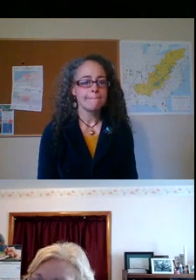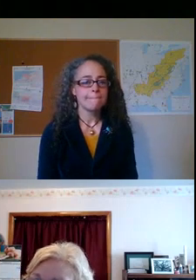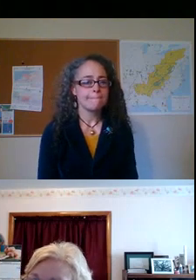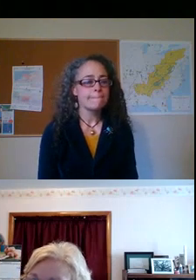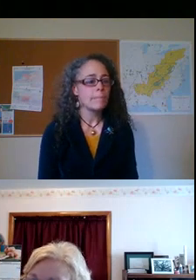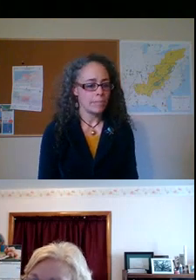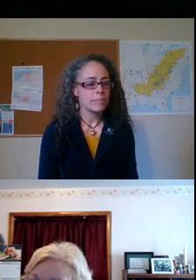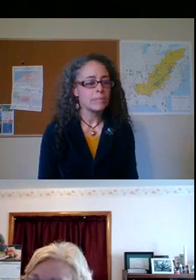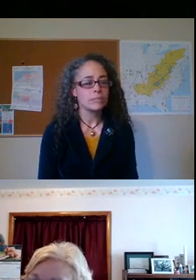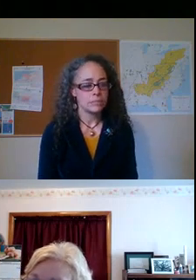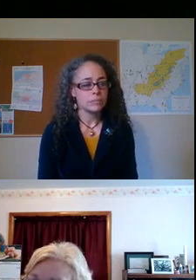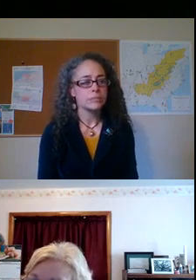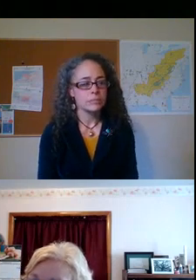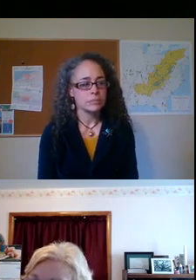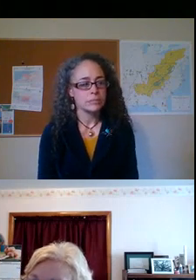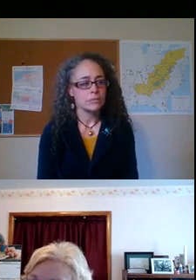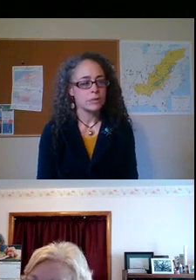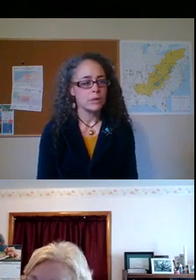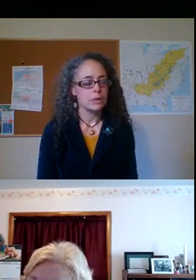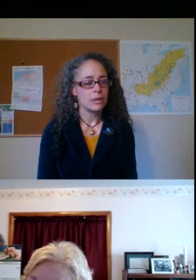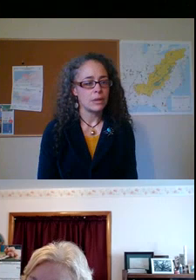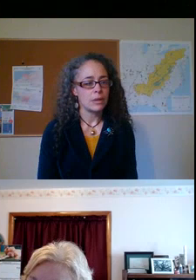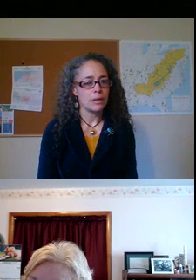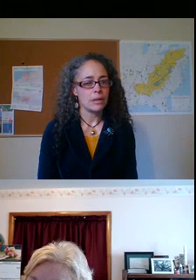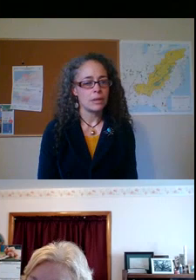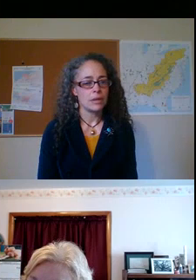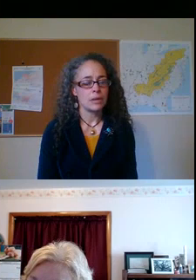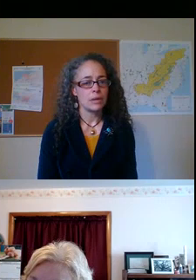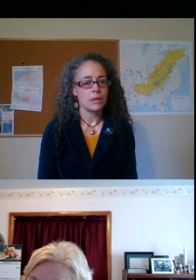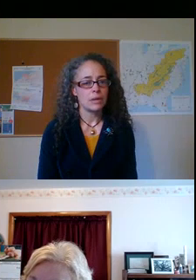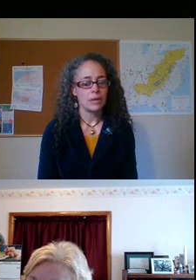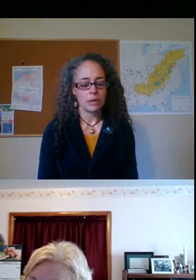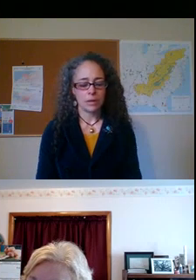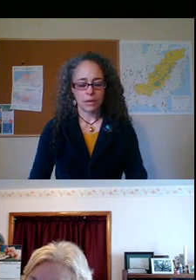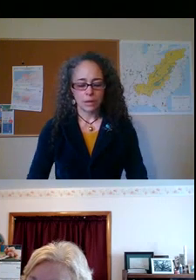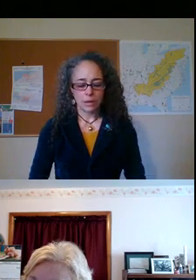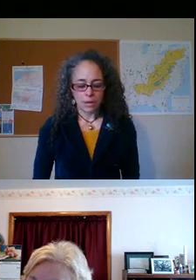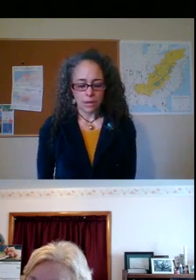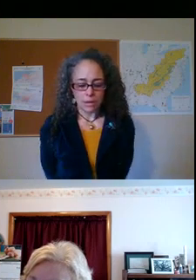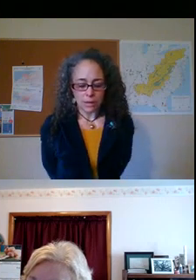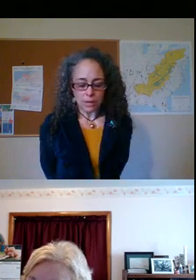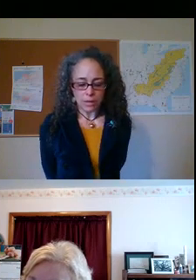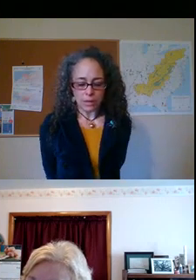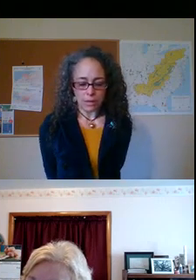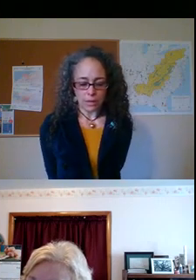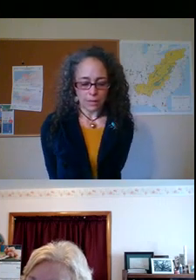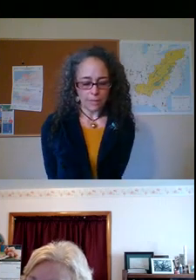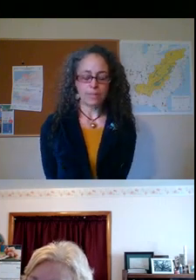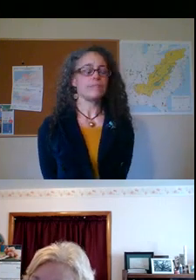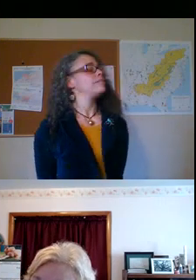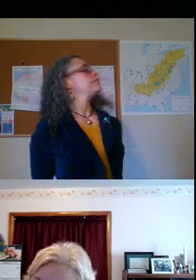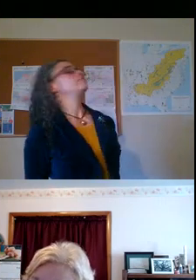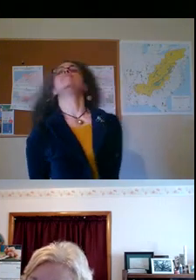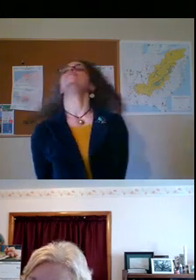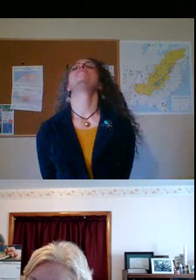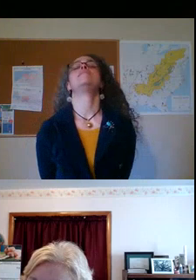such. And I know in some projects that they collaborated with towns and